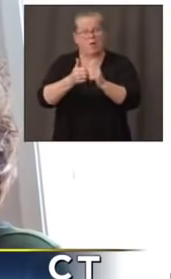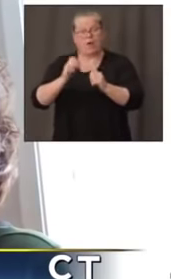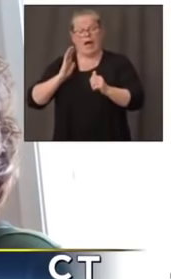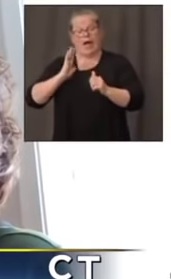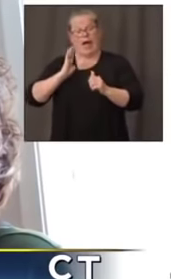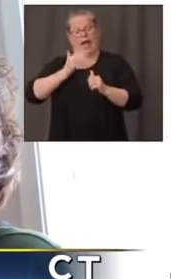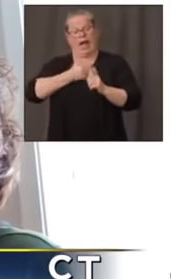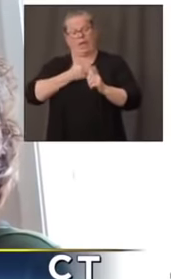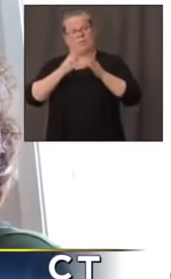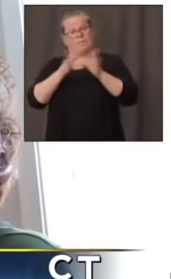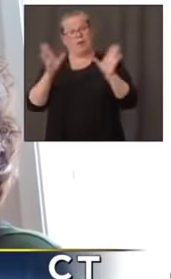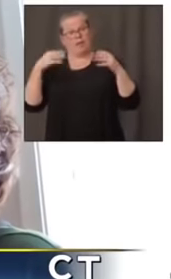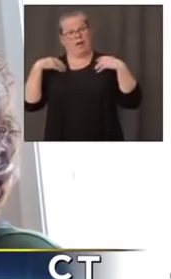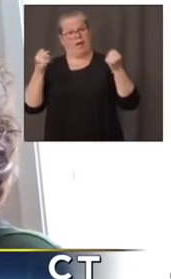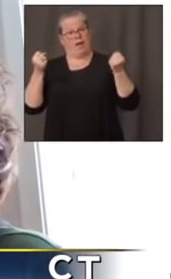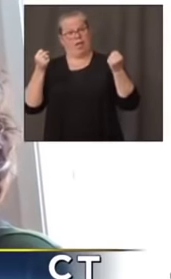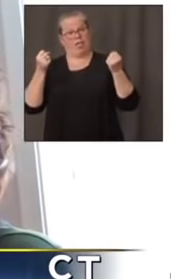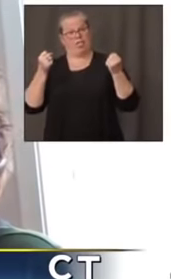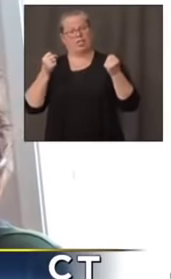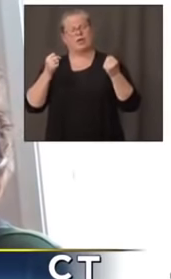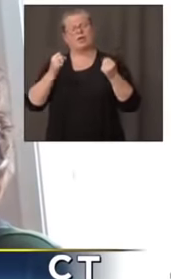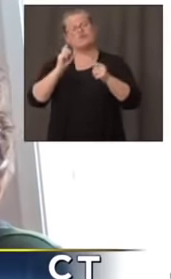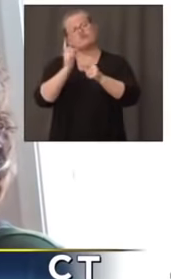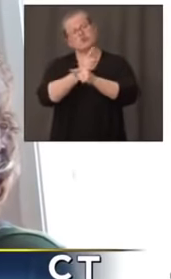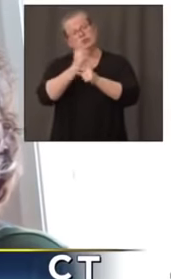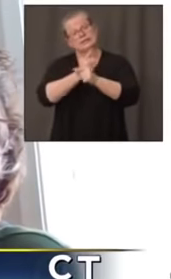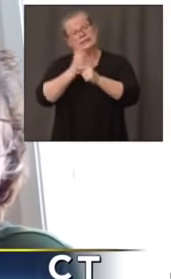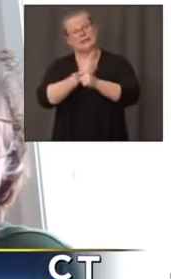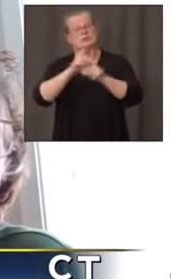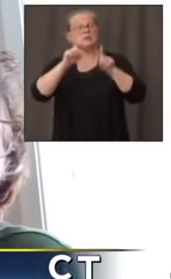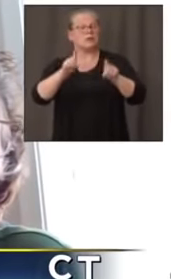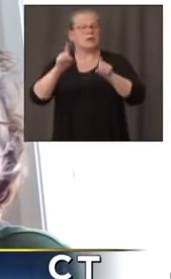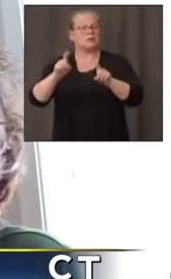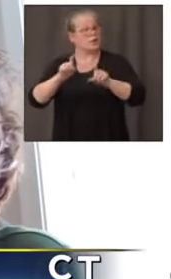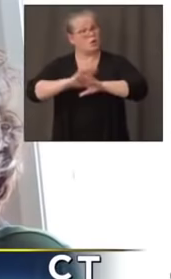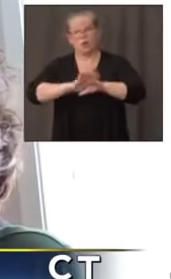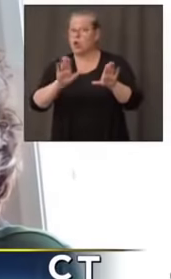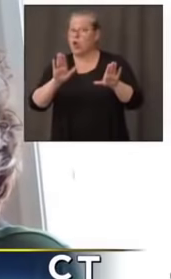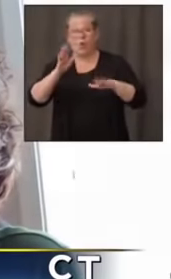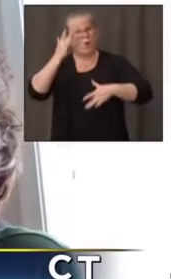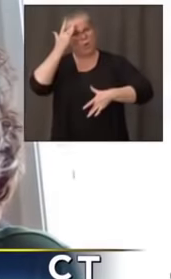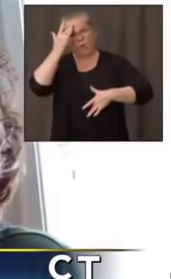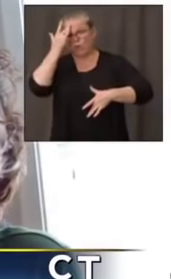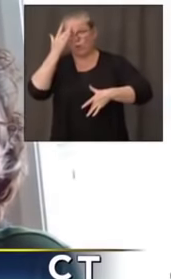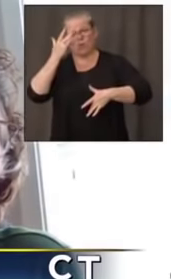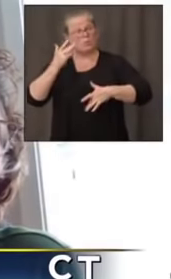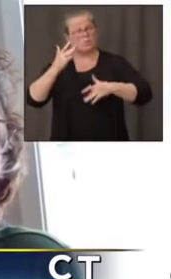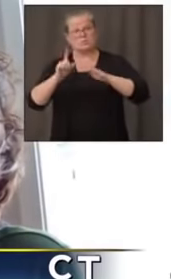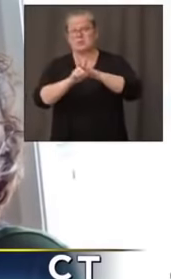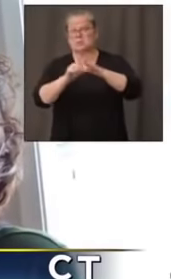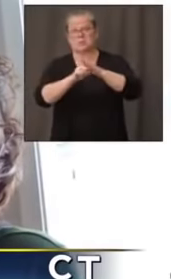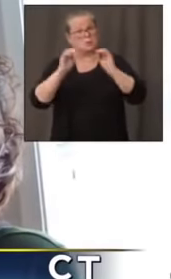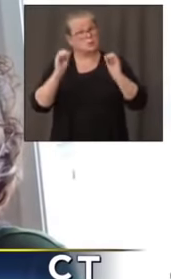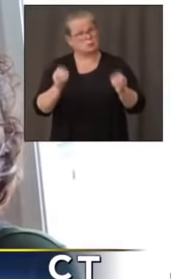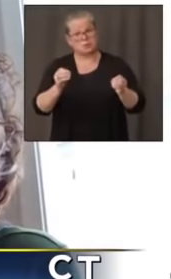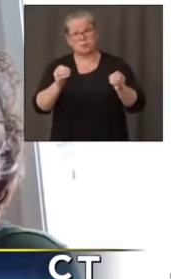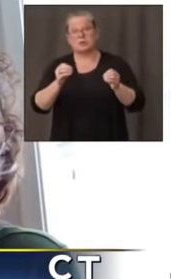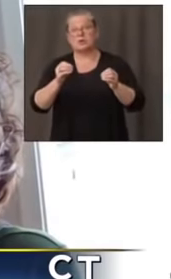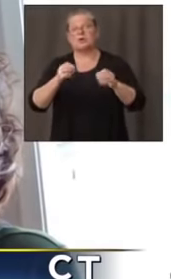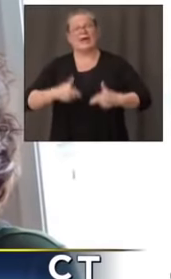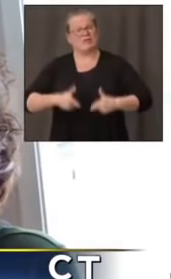is that routine asymptomatic testing in residential care homes that are not located in one